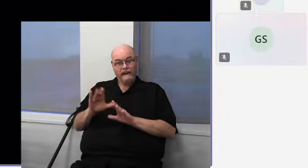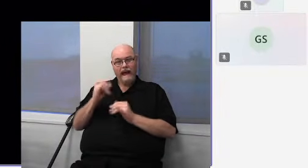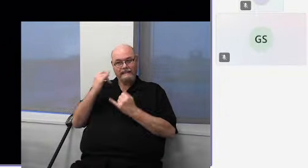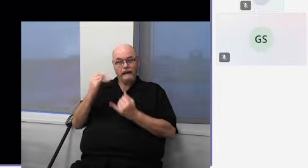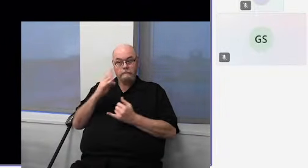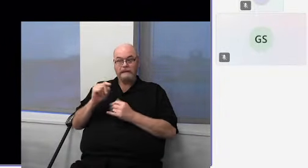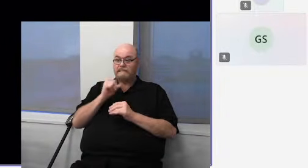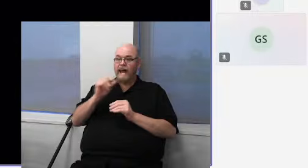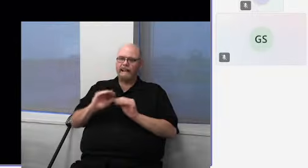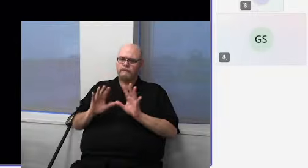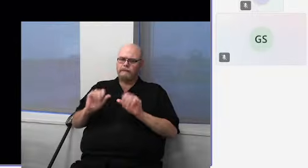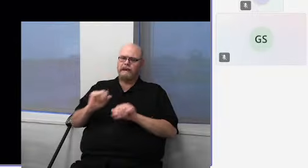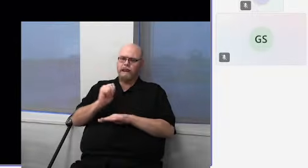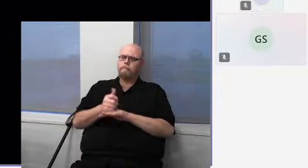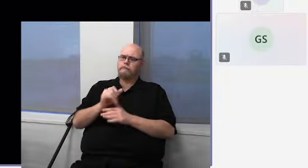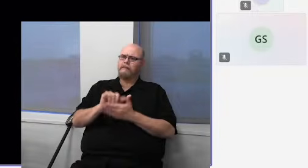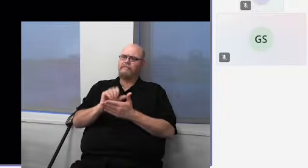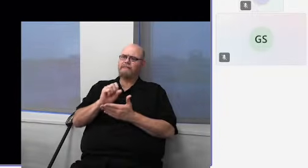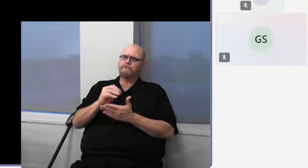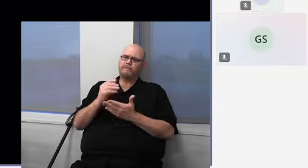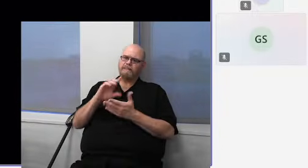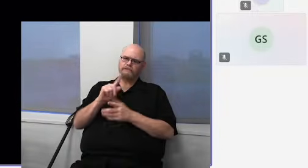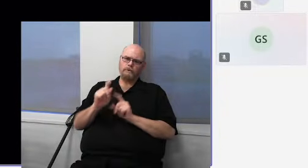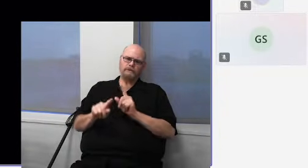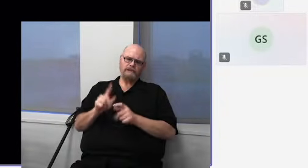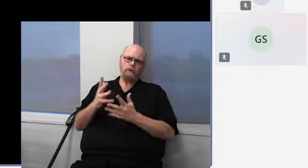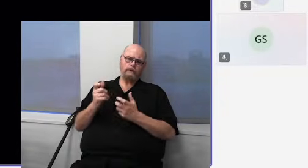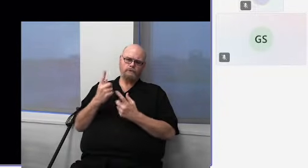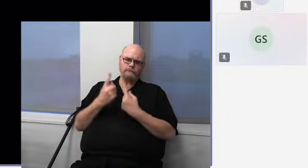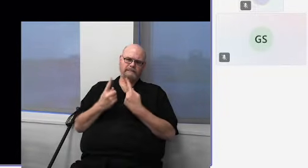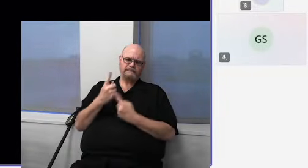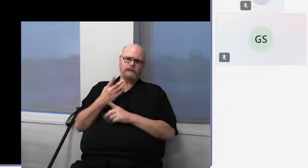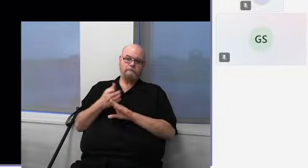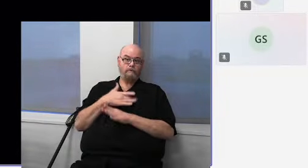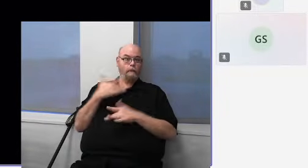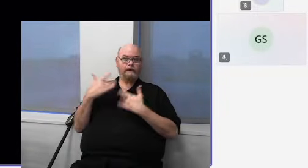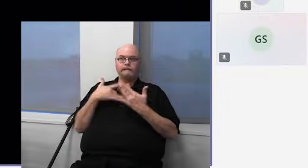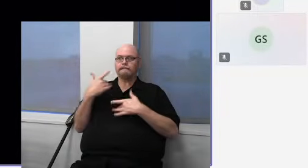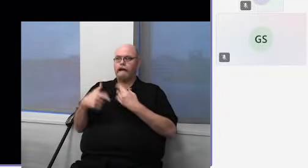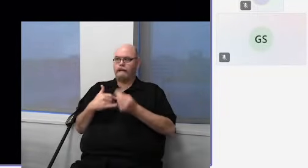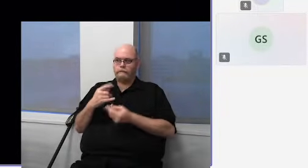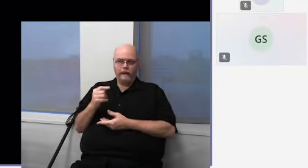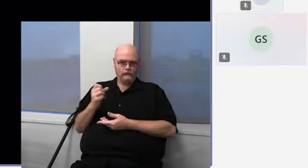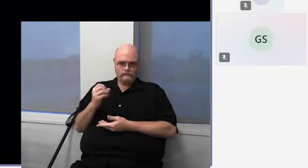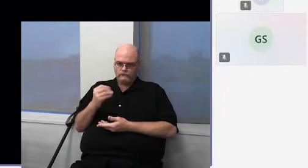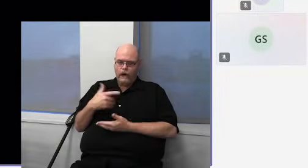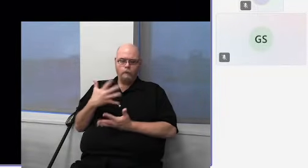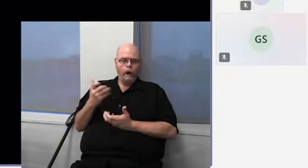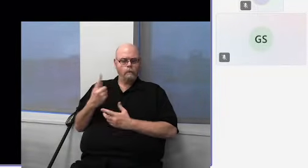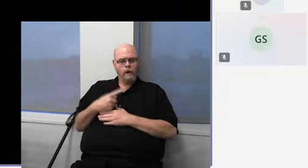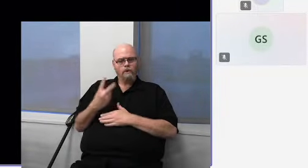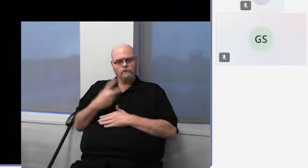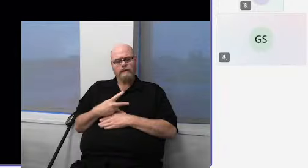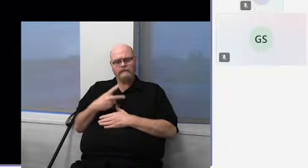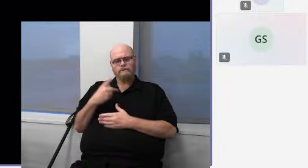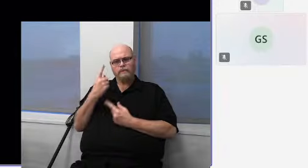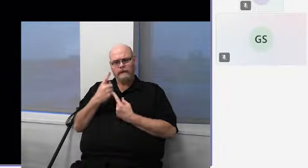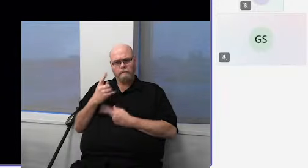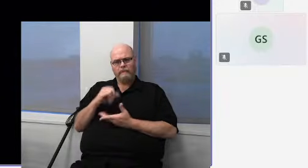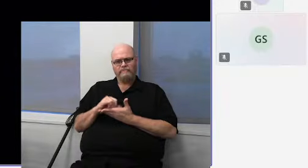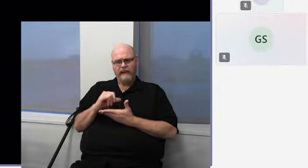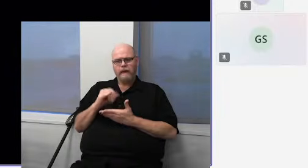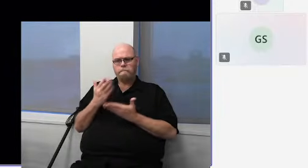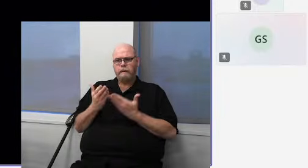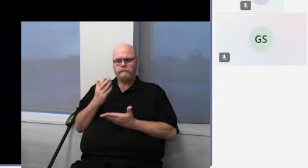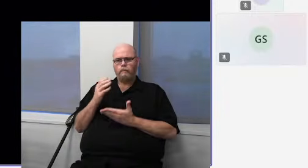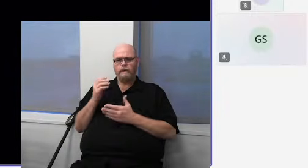just not clear that we can implement it. And those are the questions that I wanted people to consider before we got all excited about it. But I want to take a day or two to